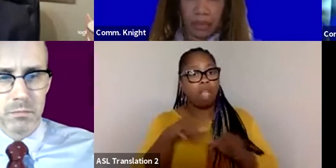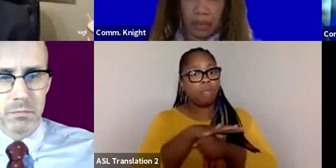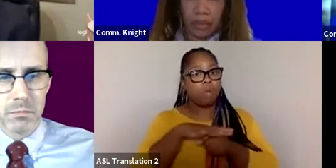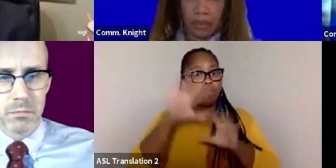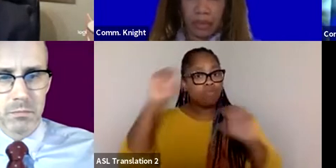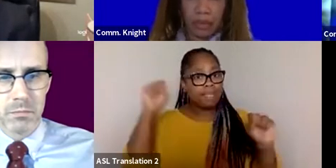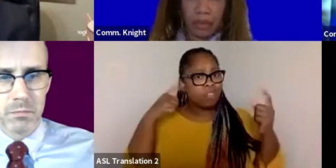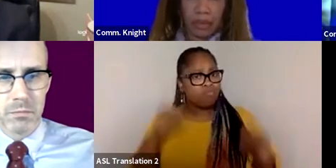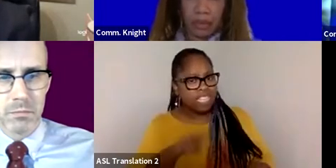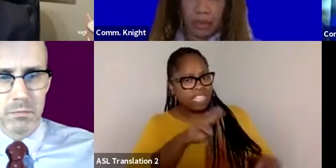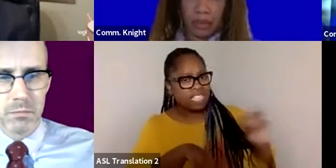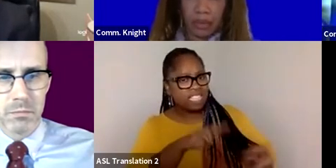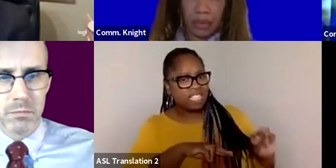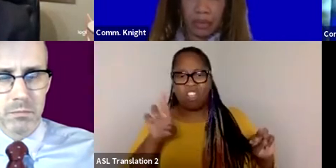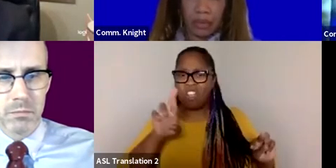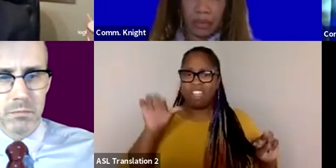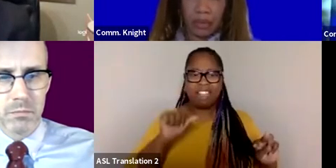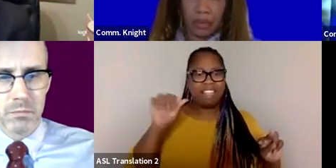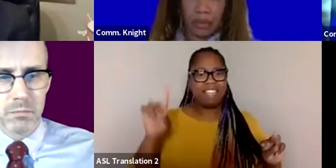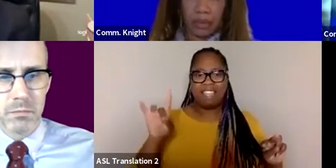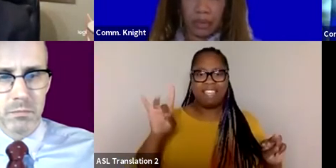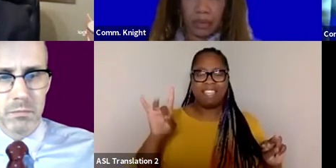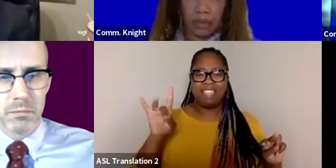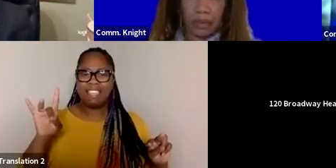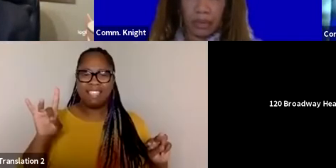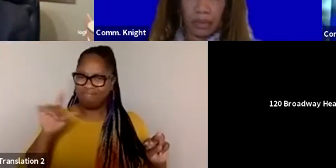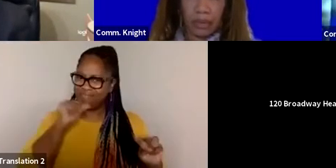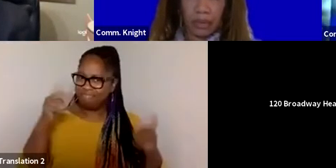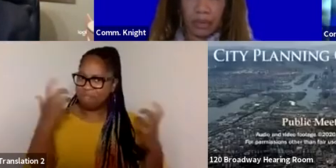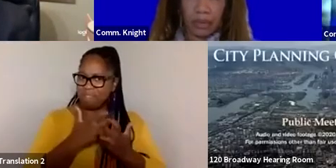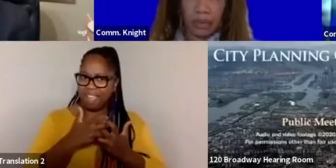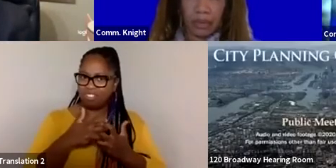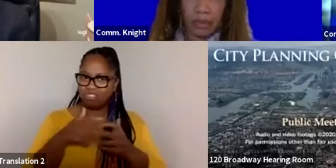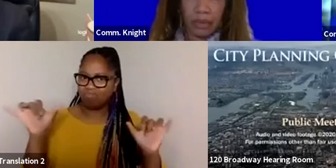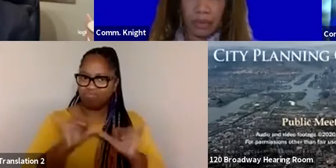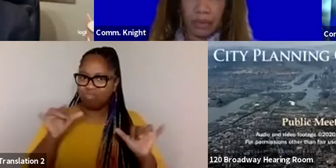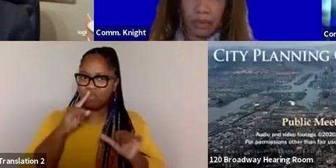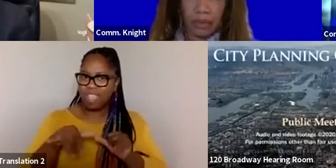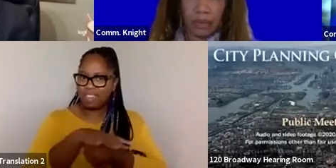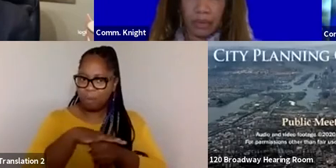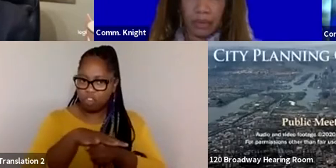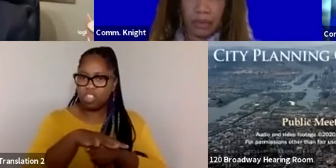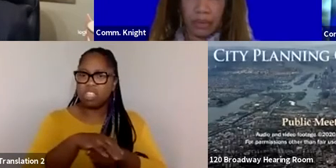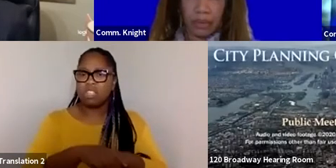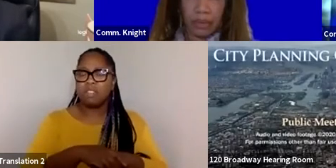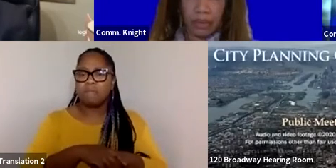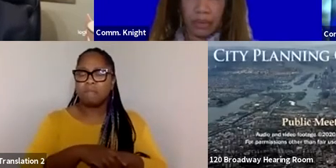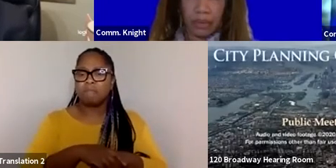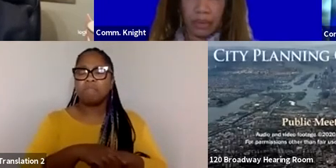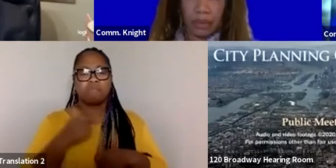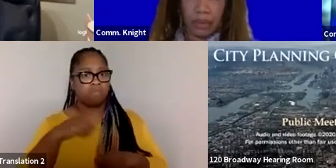agreed that the proposed R8A zoning was out of scale to the neighborhood. I have written